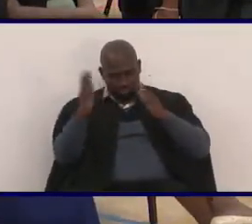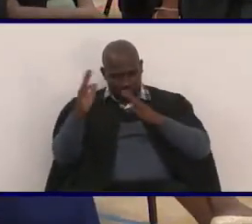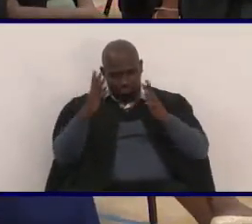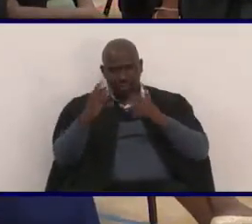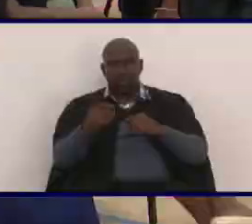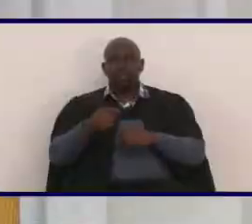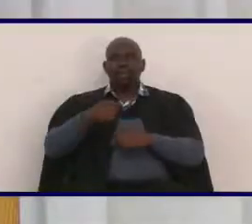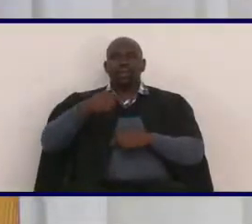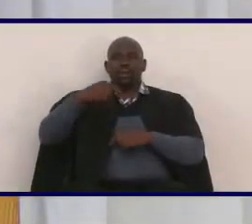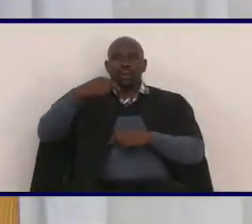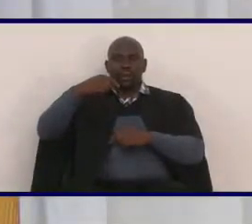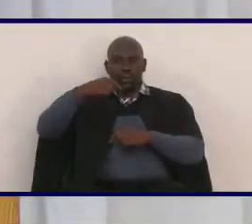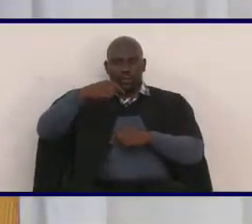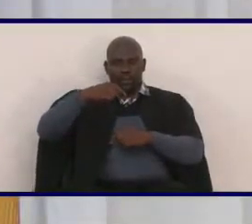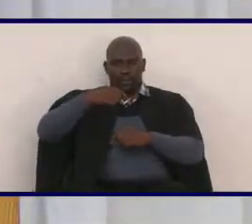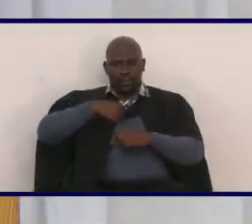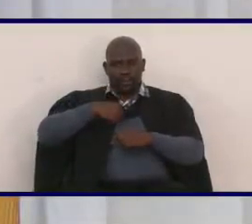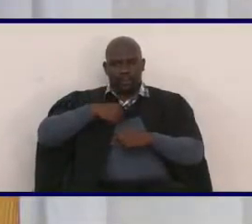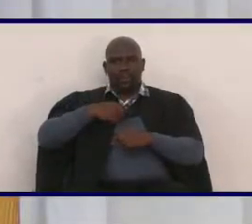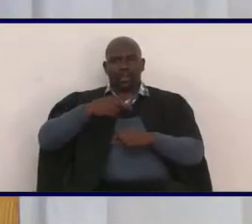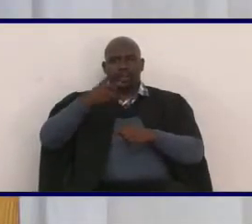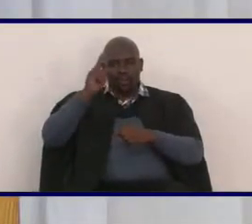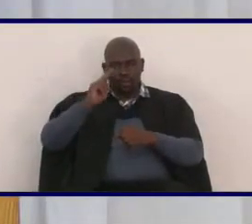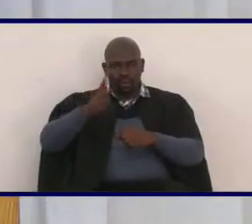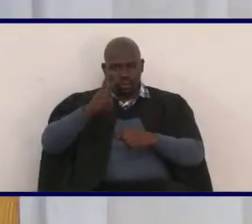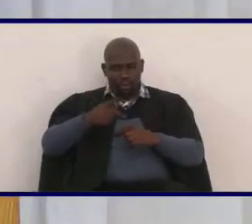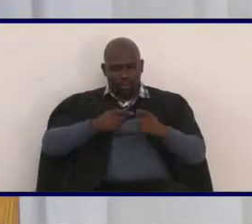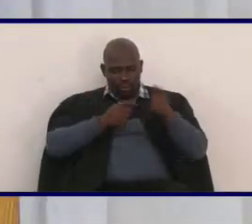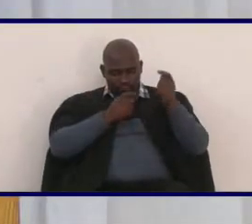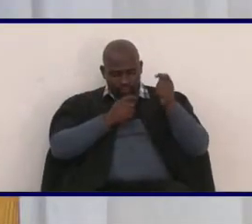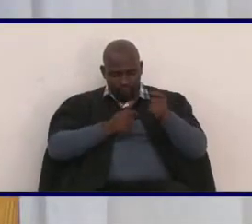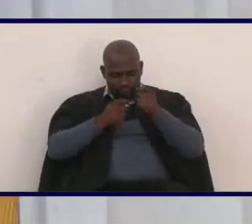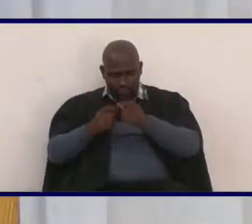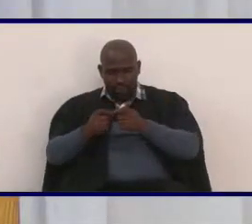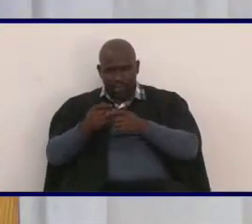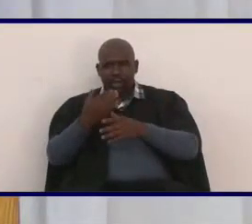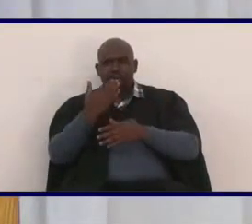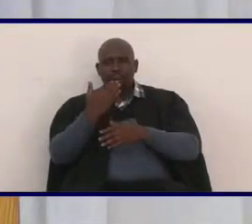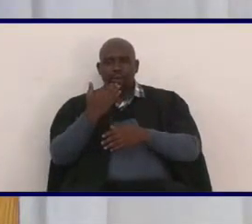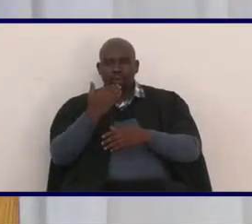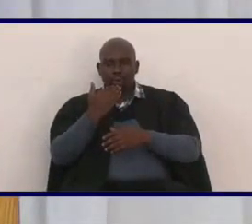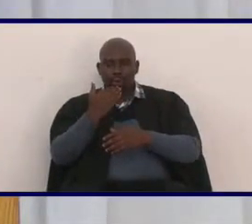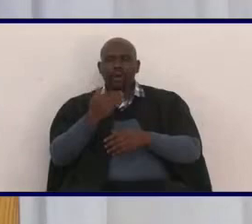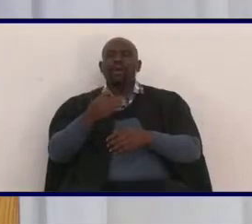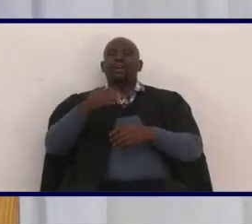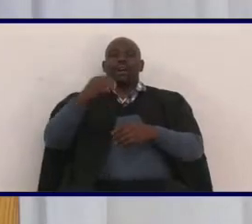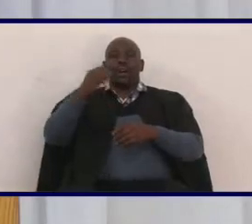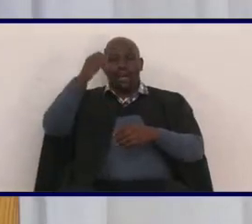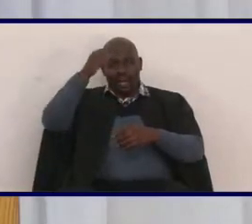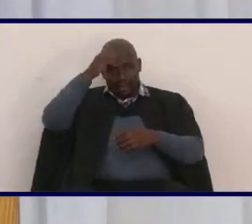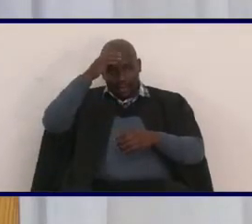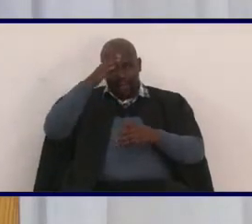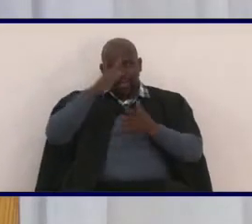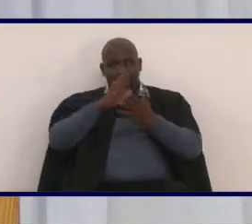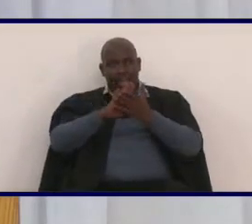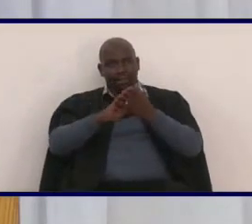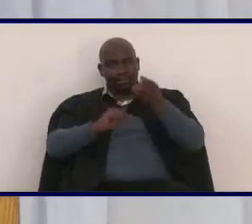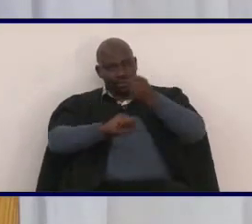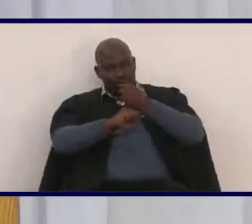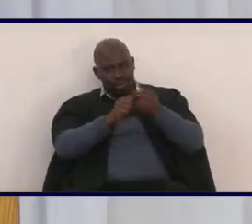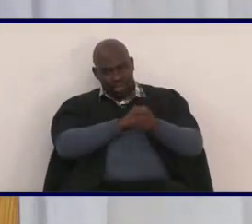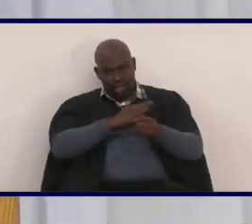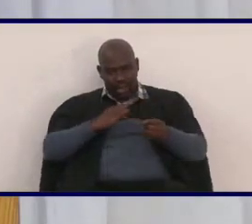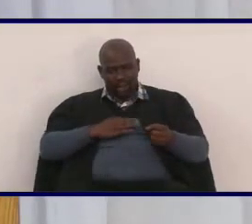I also pay a special tribute to our dedicated academic and support staff who are deeply committed to the holistic